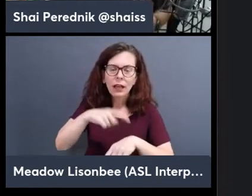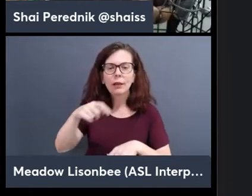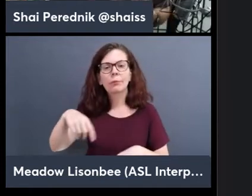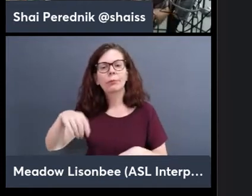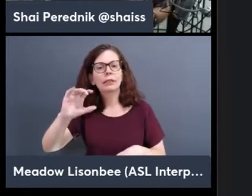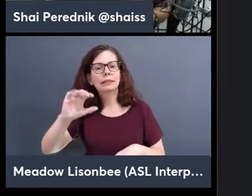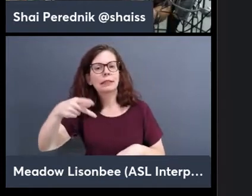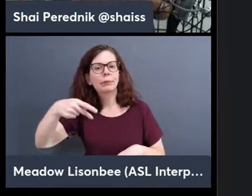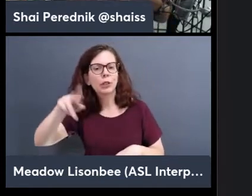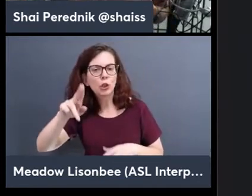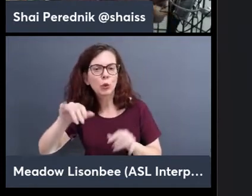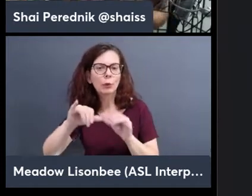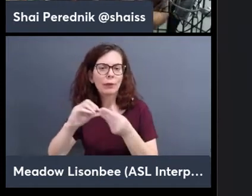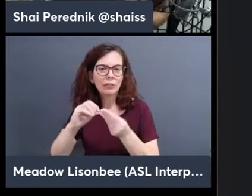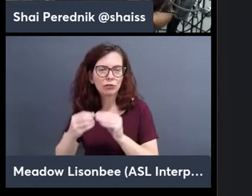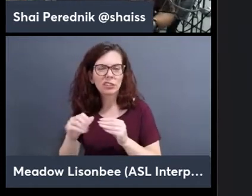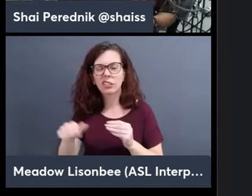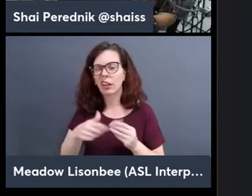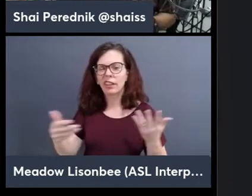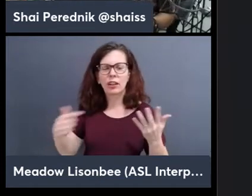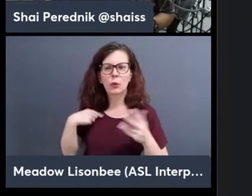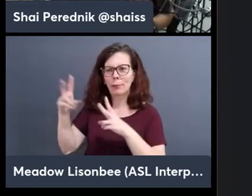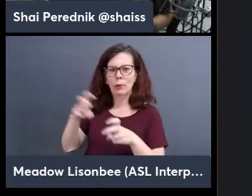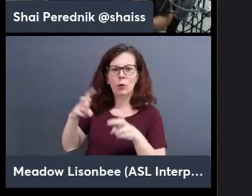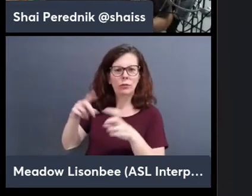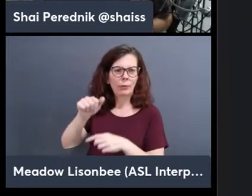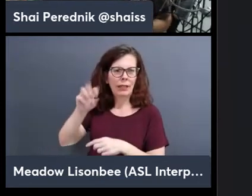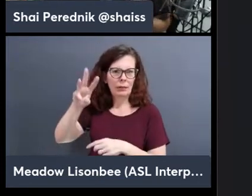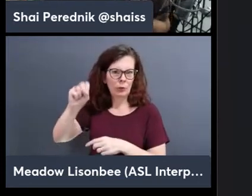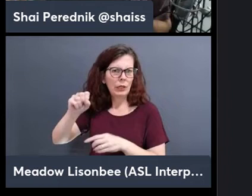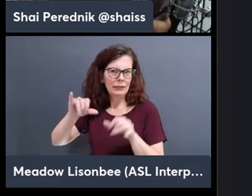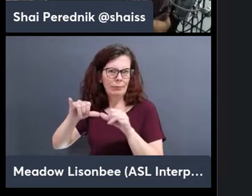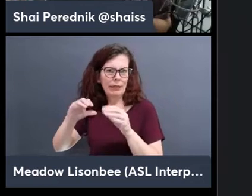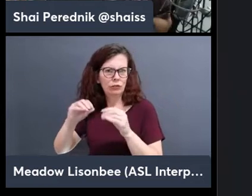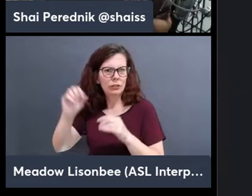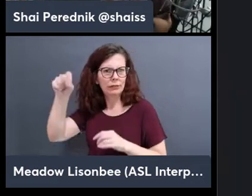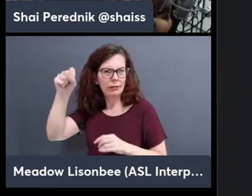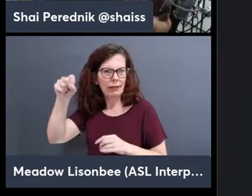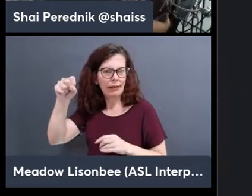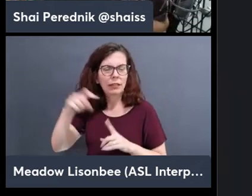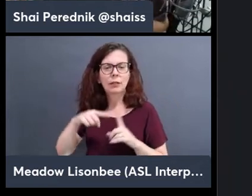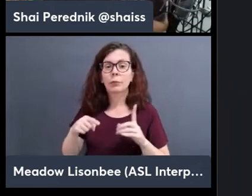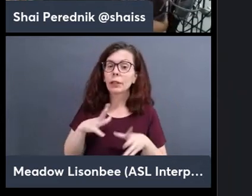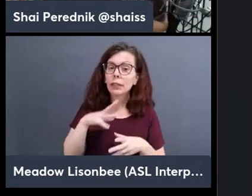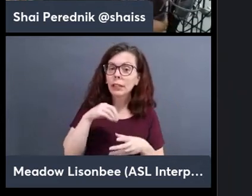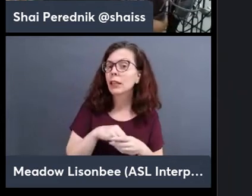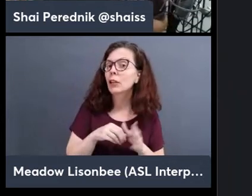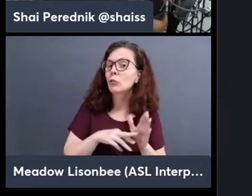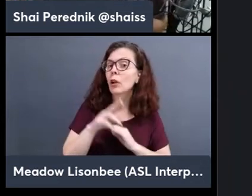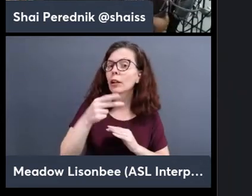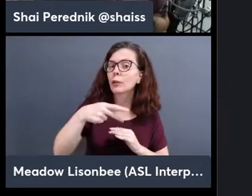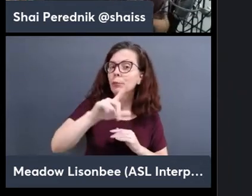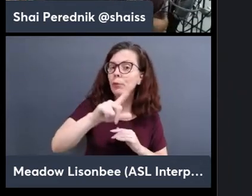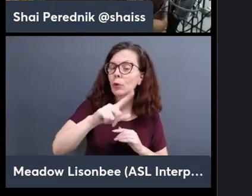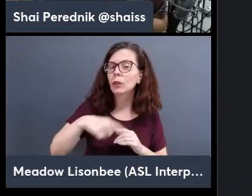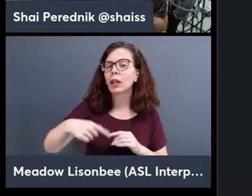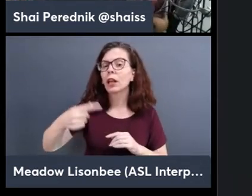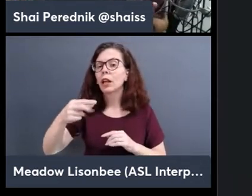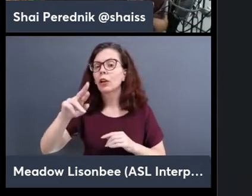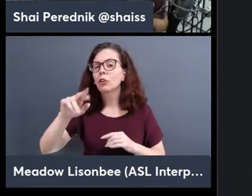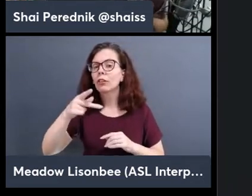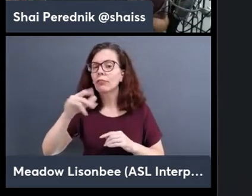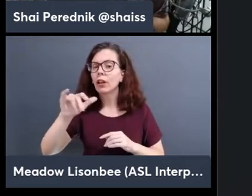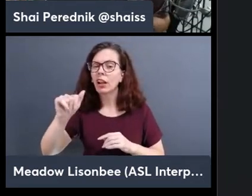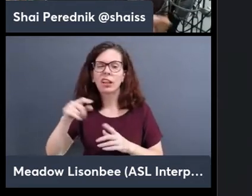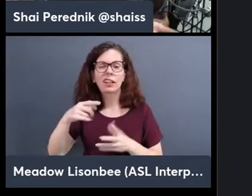metrics, other data. Again, we can pull this data from AWS metrics as well, but built into Rocket Pool and the Grafana and all the collector engines is the ability